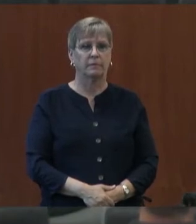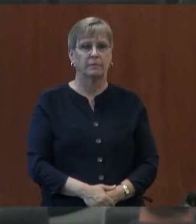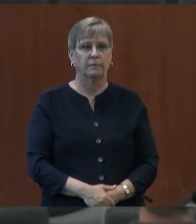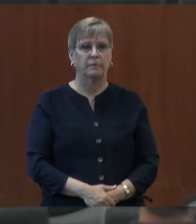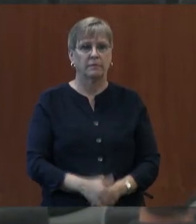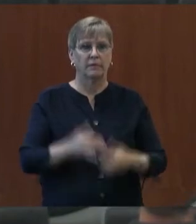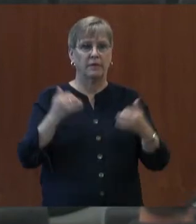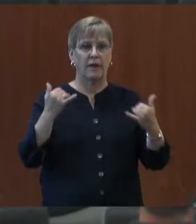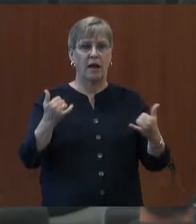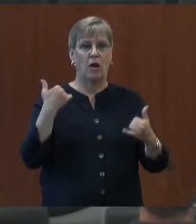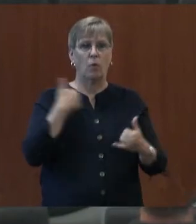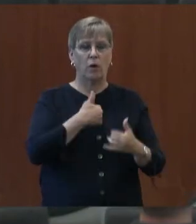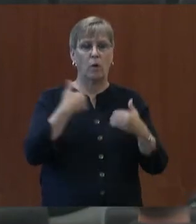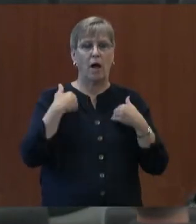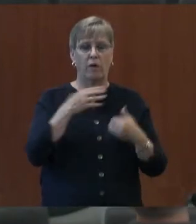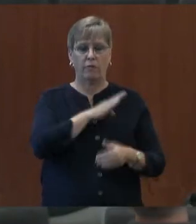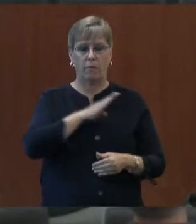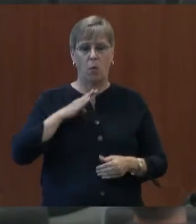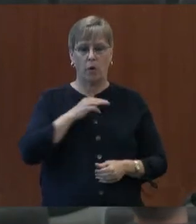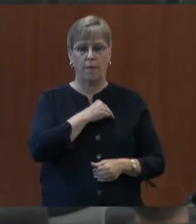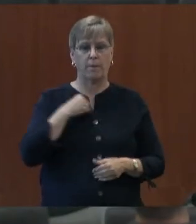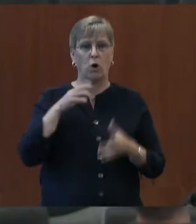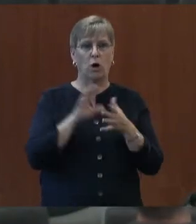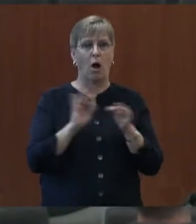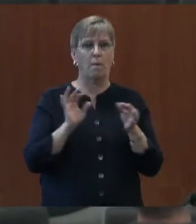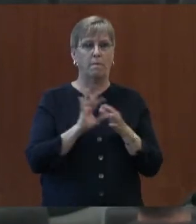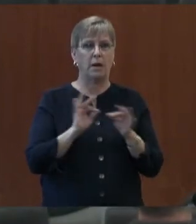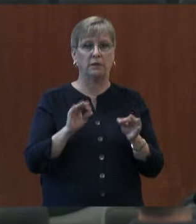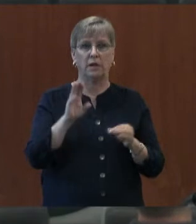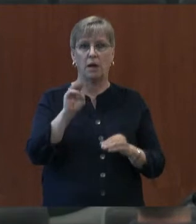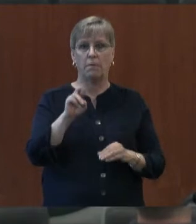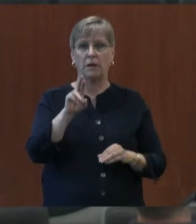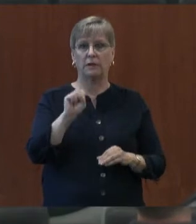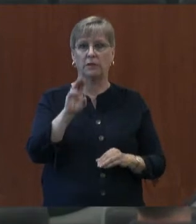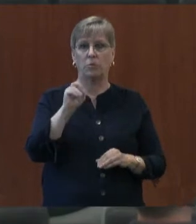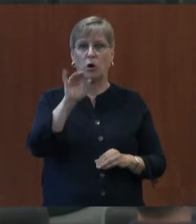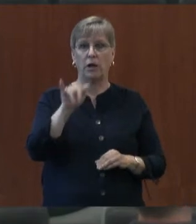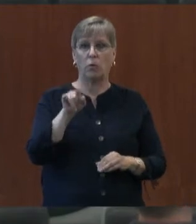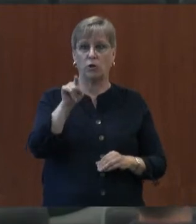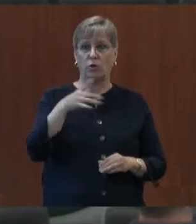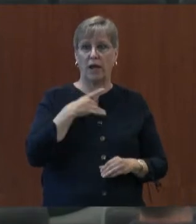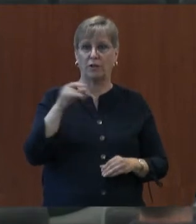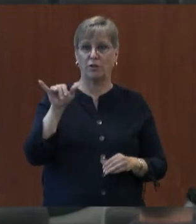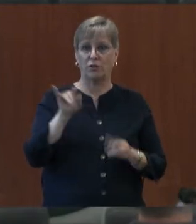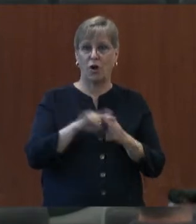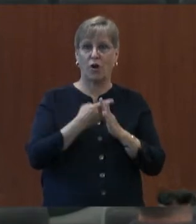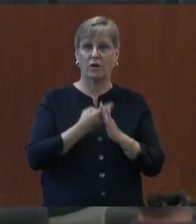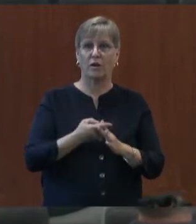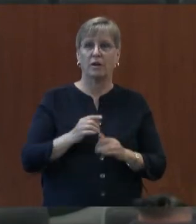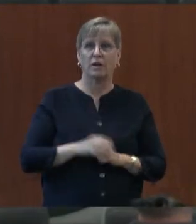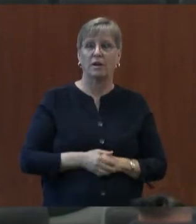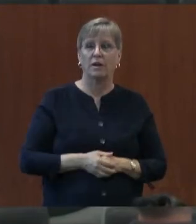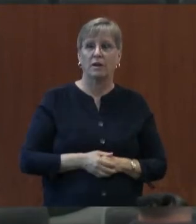at this time, we'll have board member comments. Mrs. Murray, would you like to begin down there?